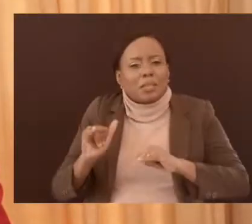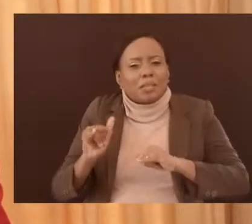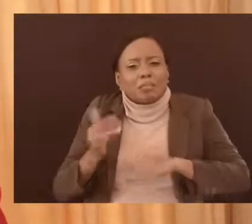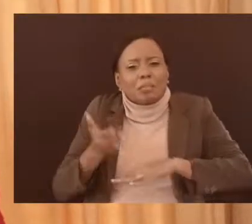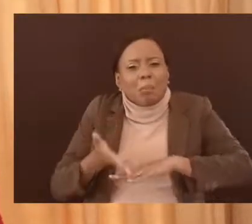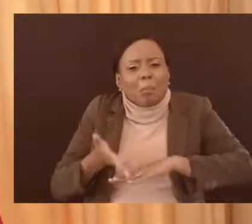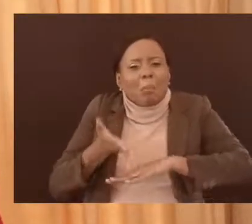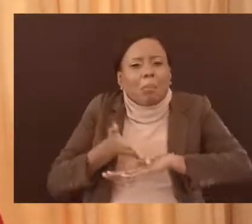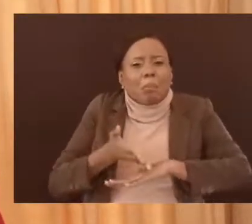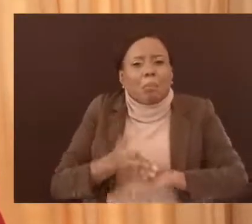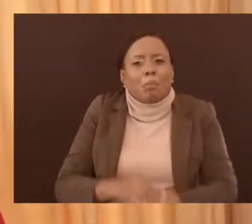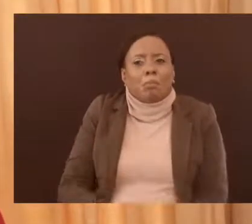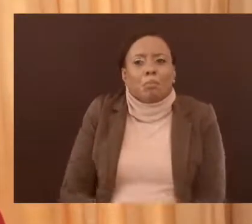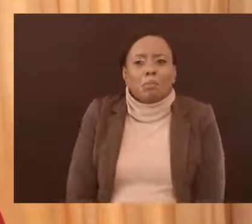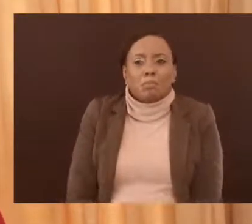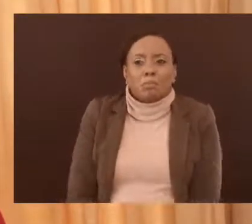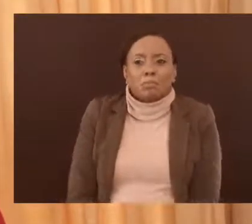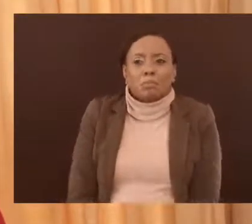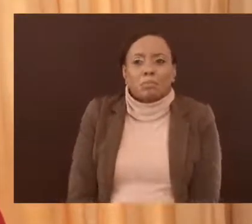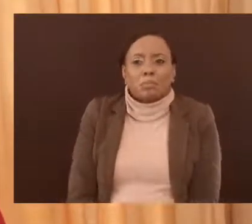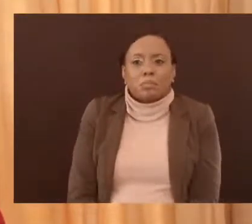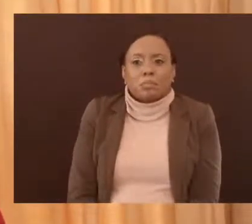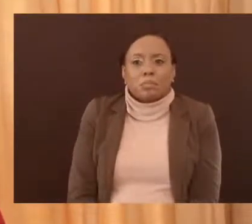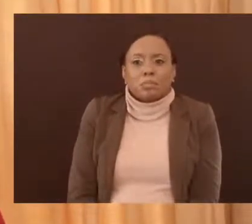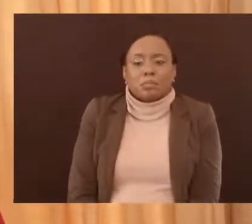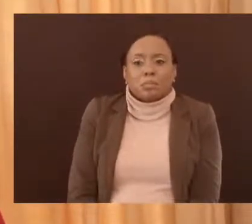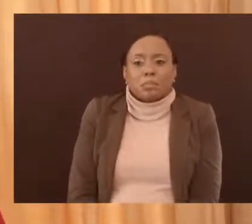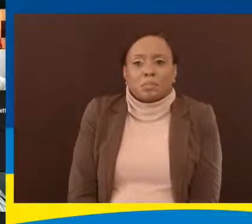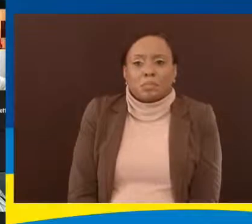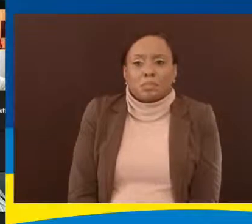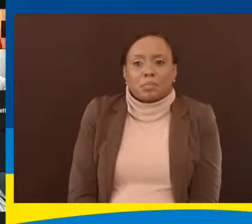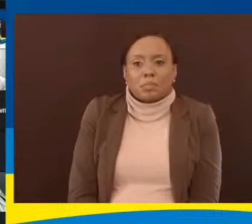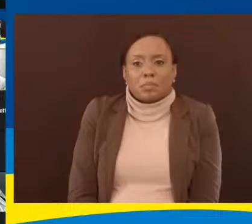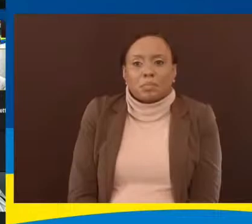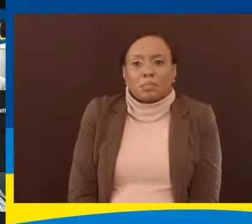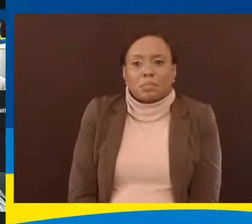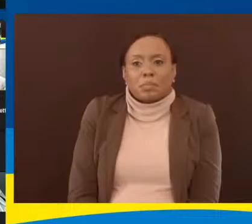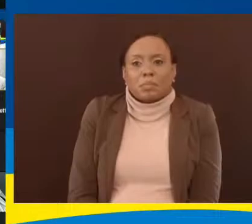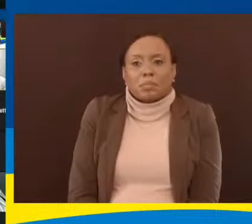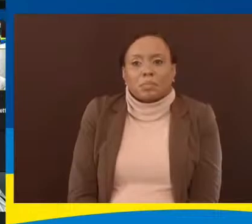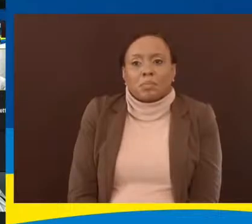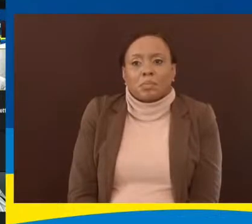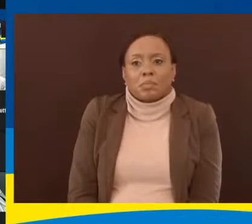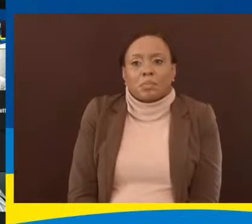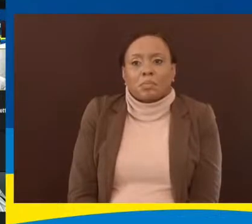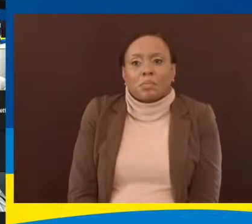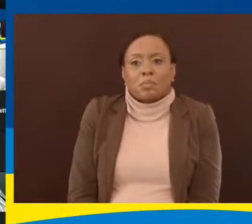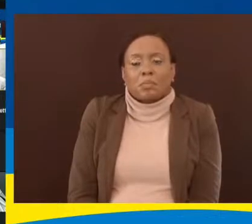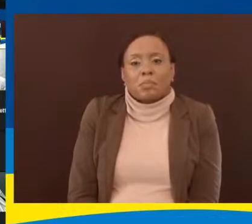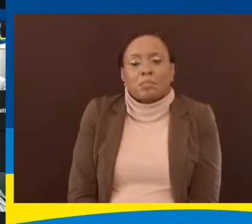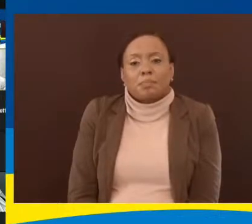as a result of the face-to-face. Okay, because last night on my program, we were